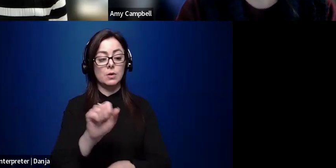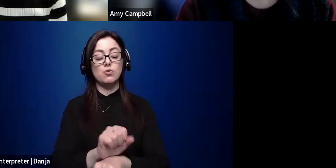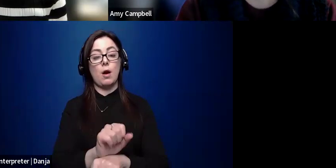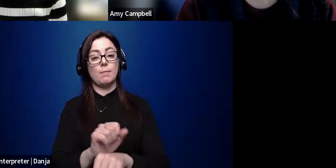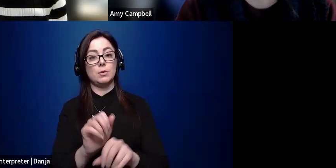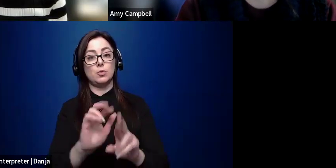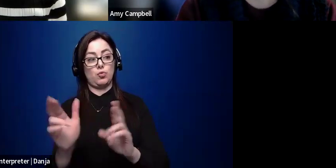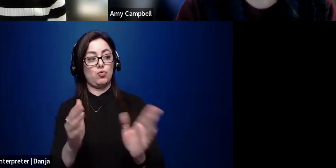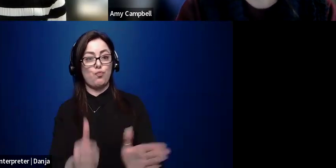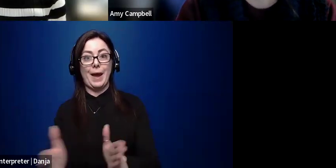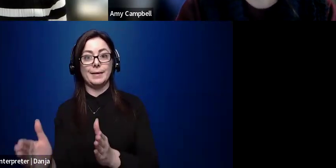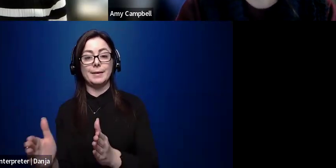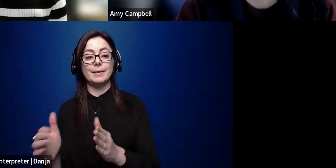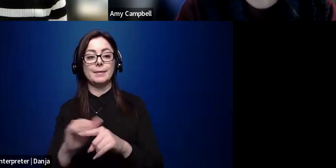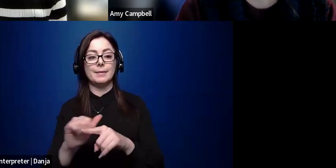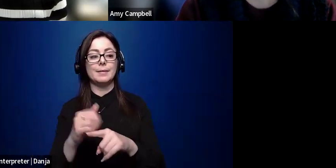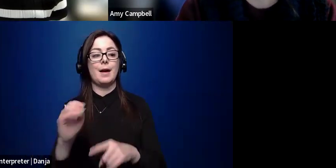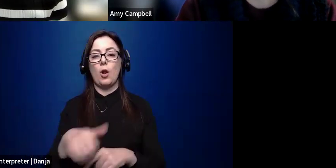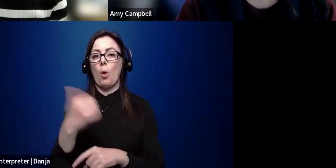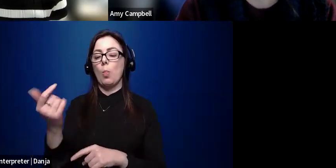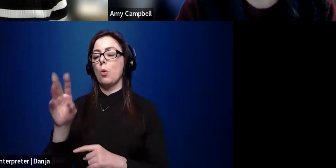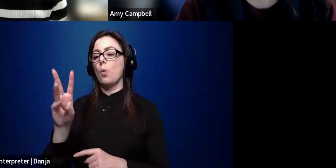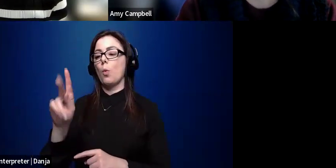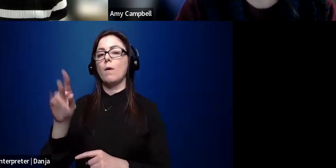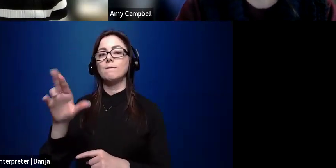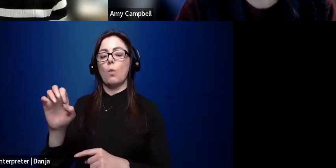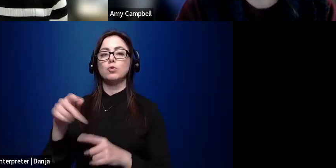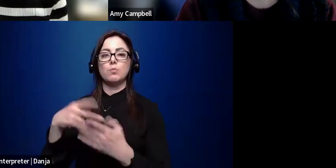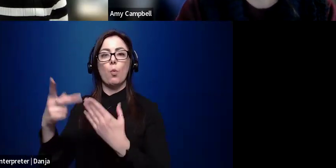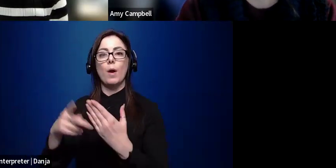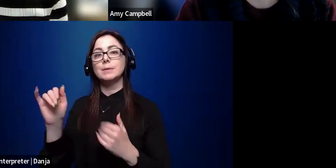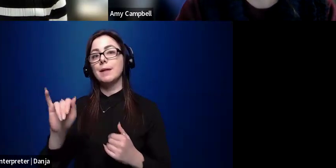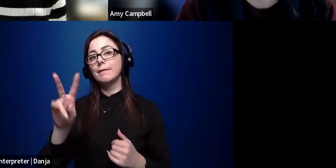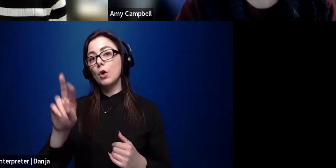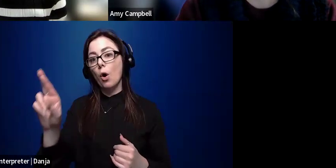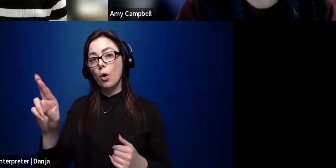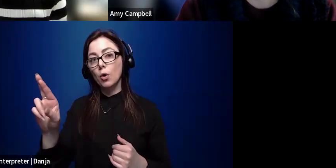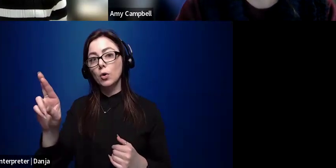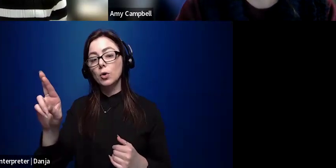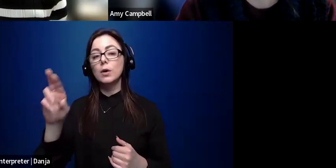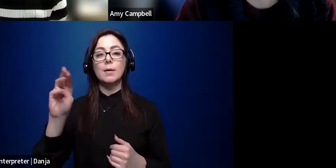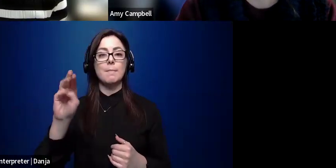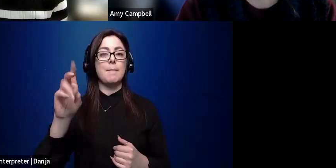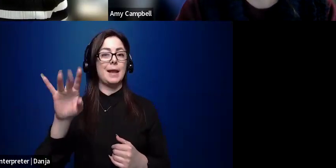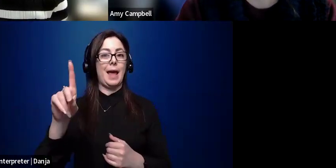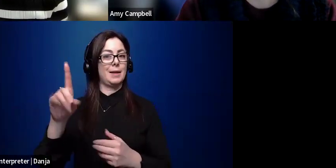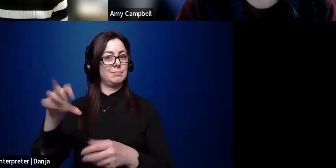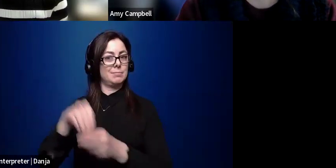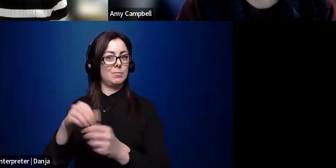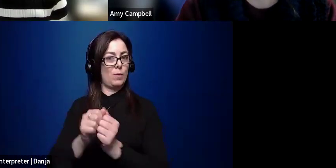along with some of our other workforce programs like vocational rehabilitation. Medicaid plays a part in that